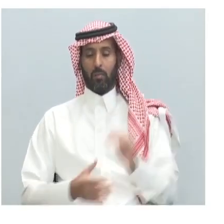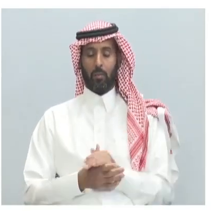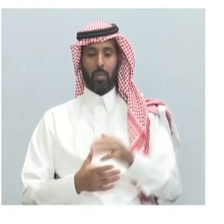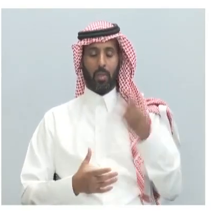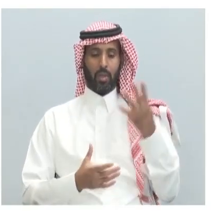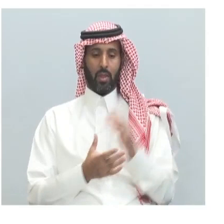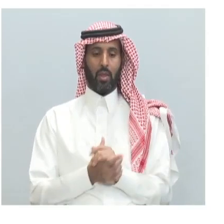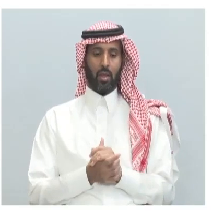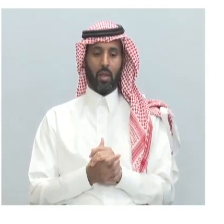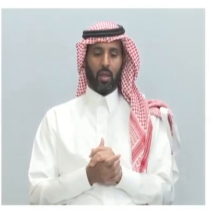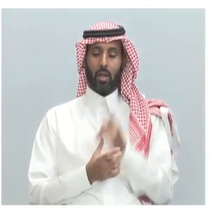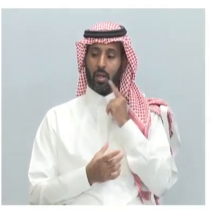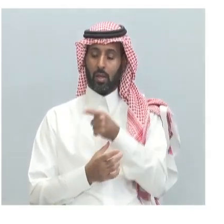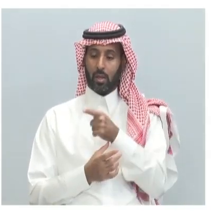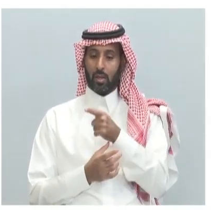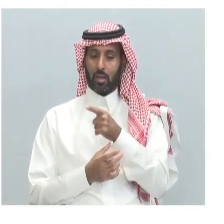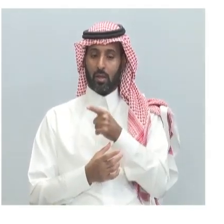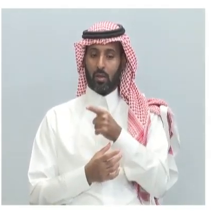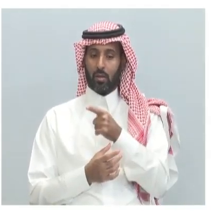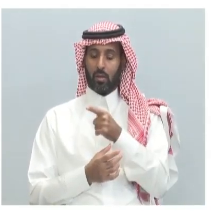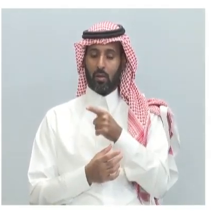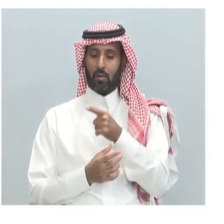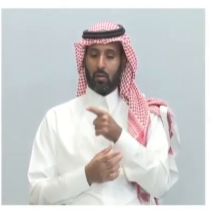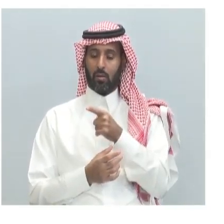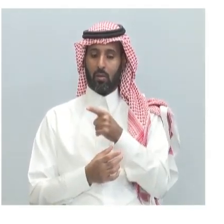four, he is